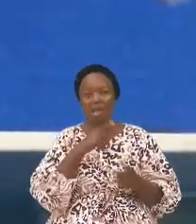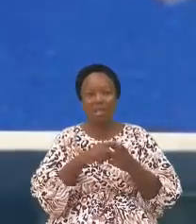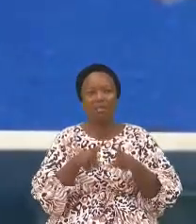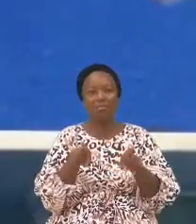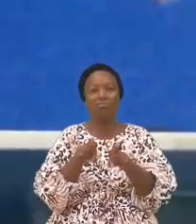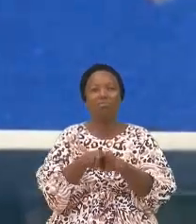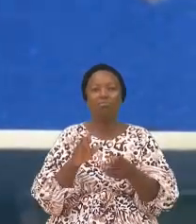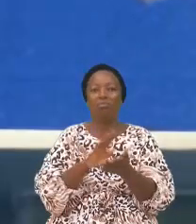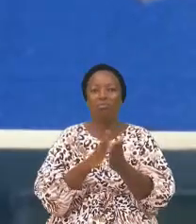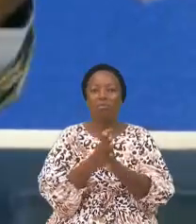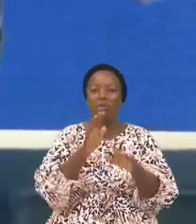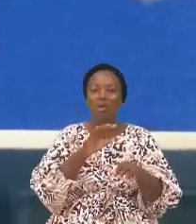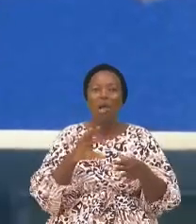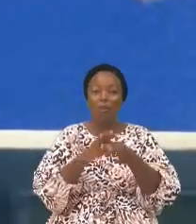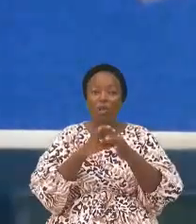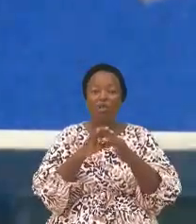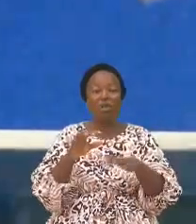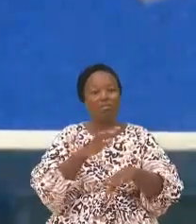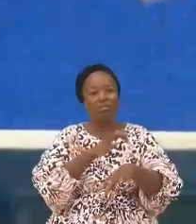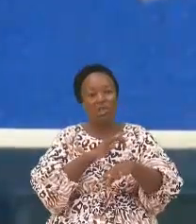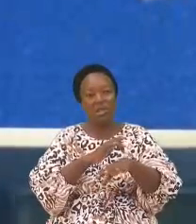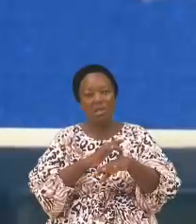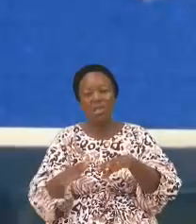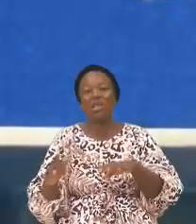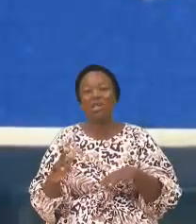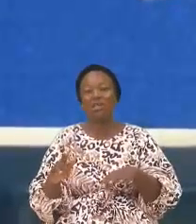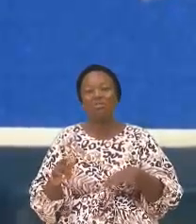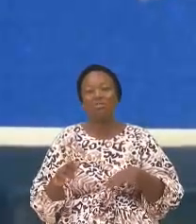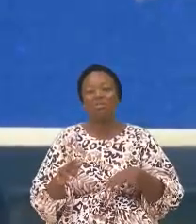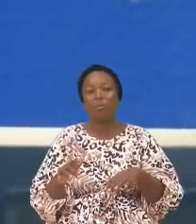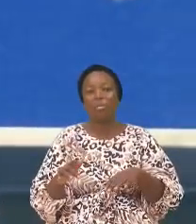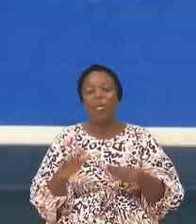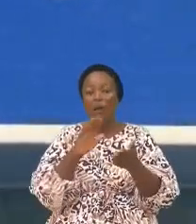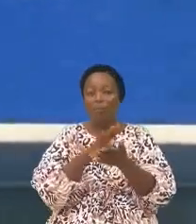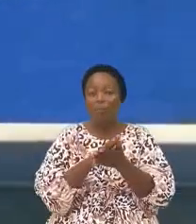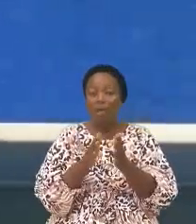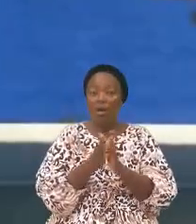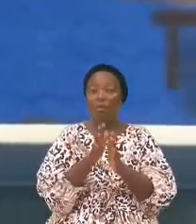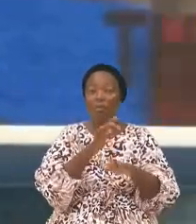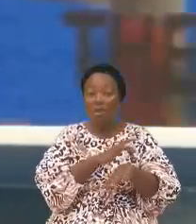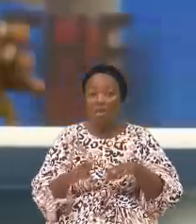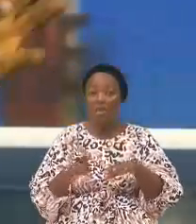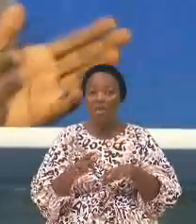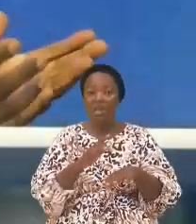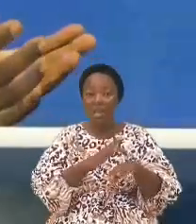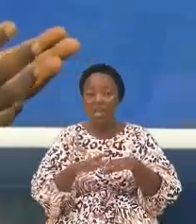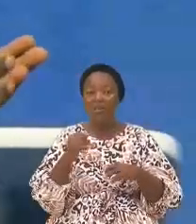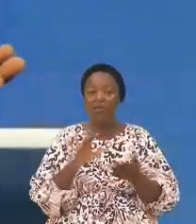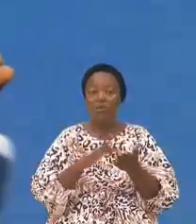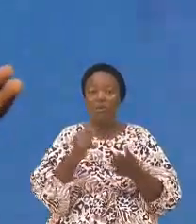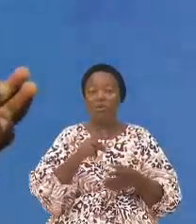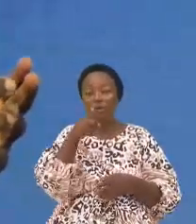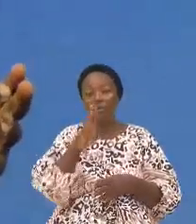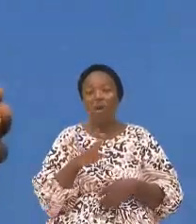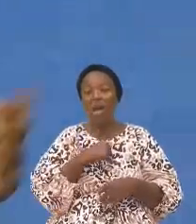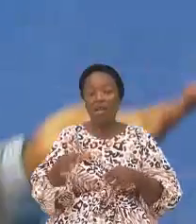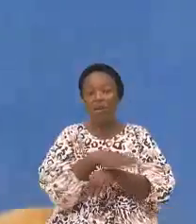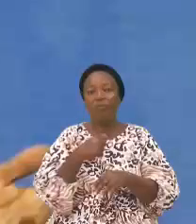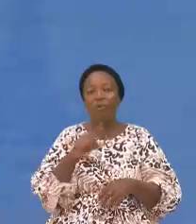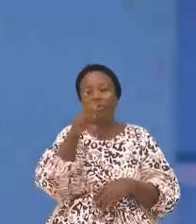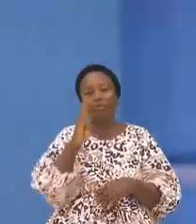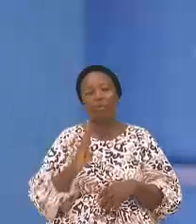forbidden fruit, and also became naked. Naked of the glory of God,